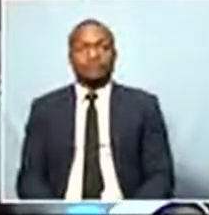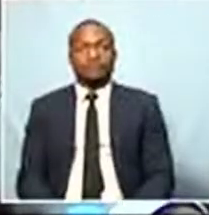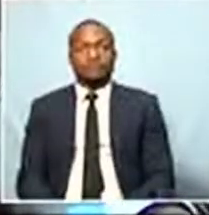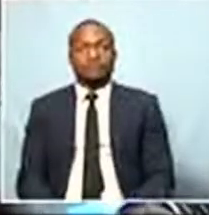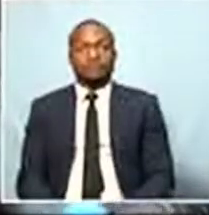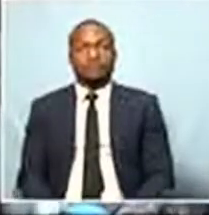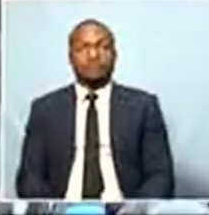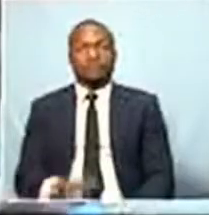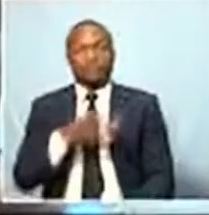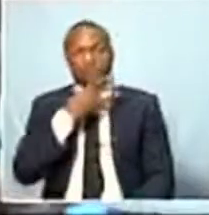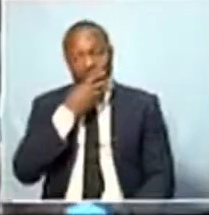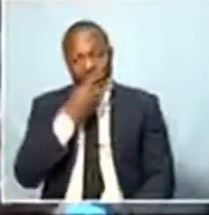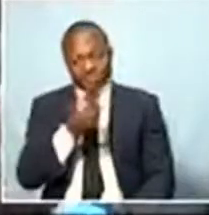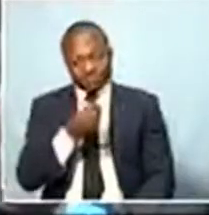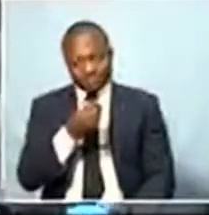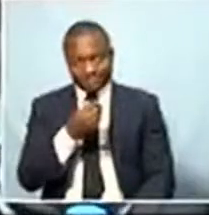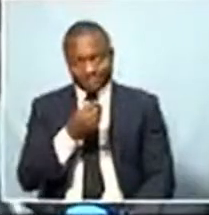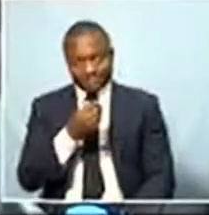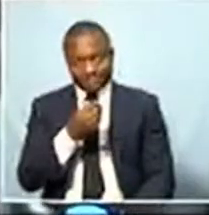the Commission,